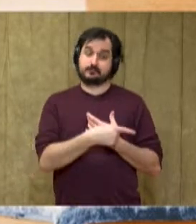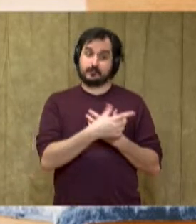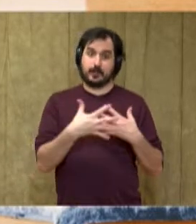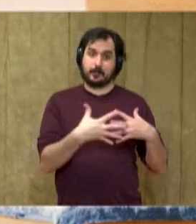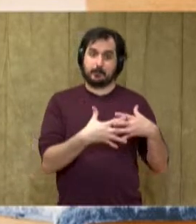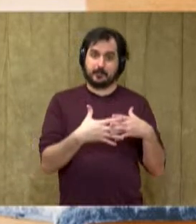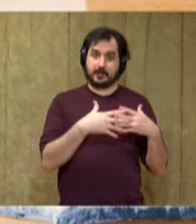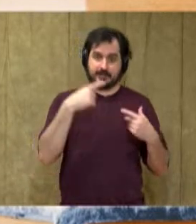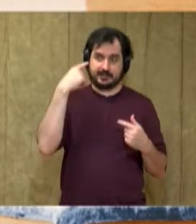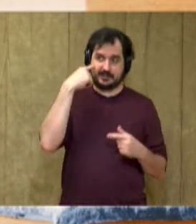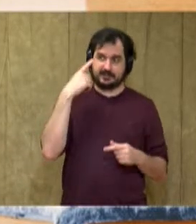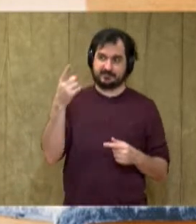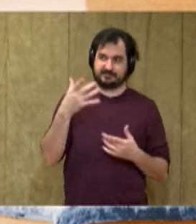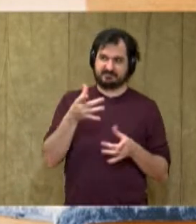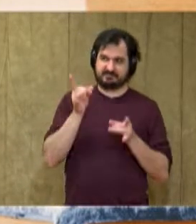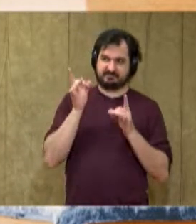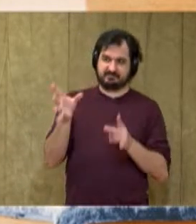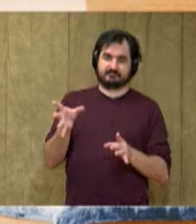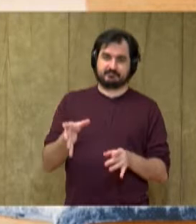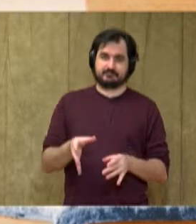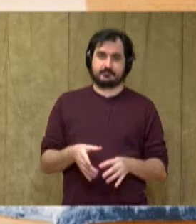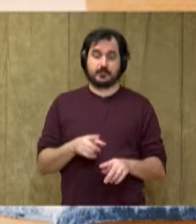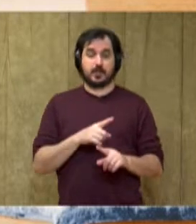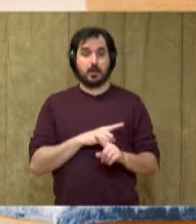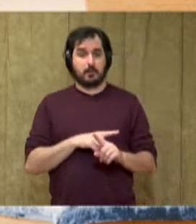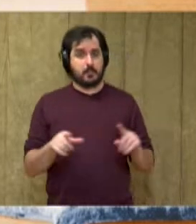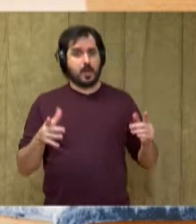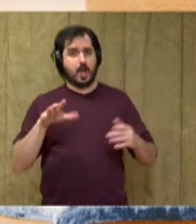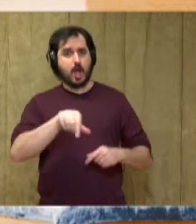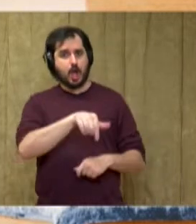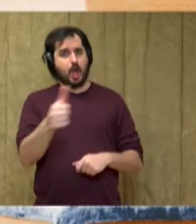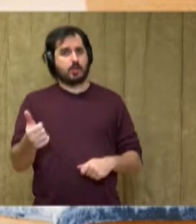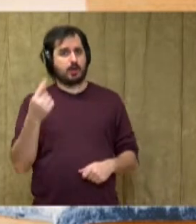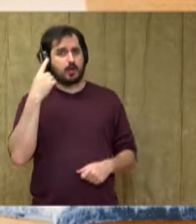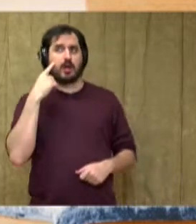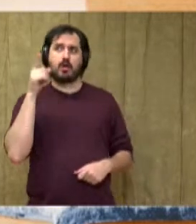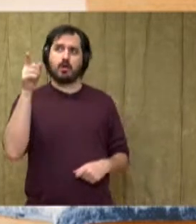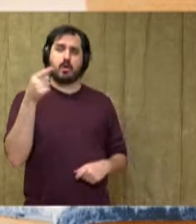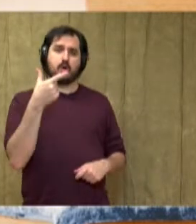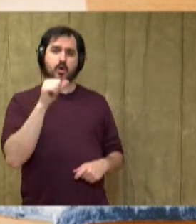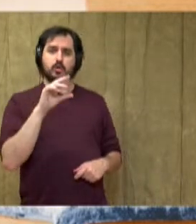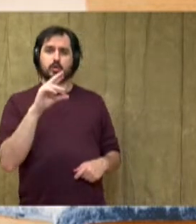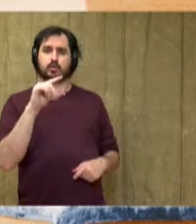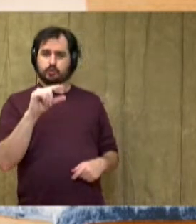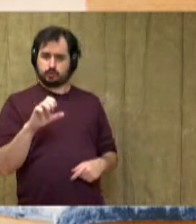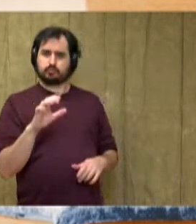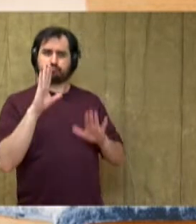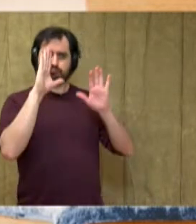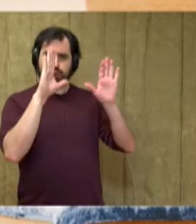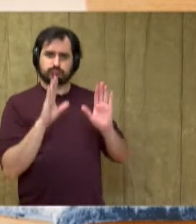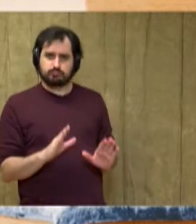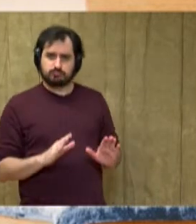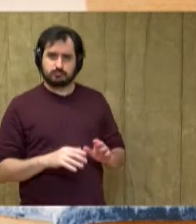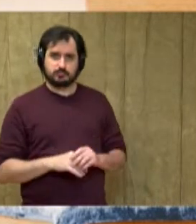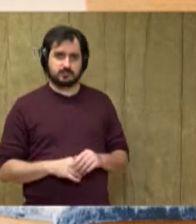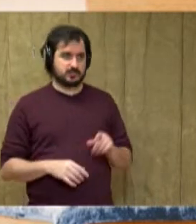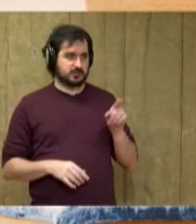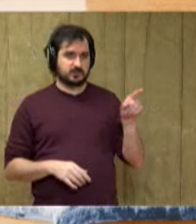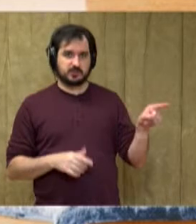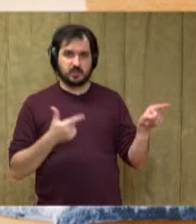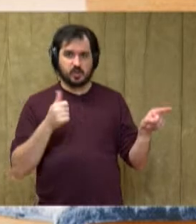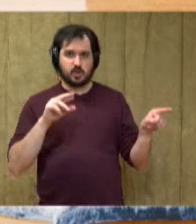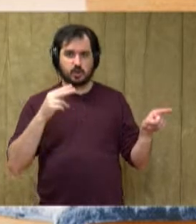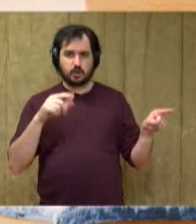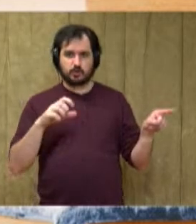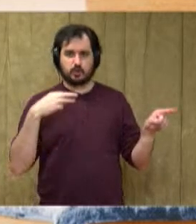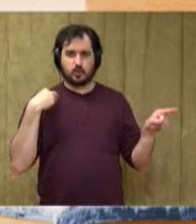people. Others liked him. Others thought he was doing great. Was George Washington a traitor? Was he a